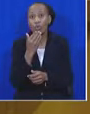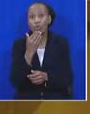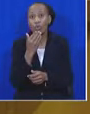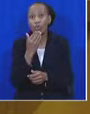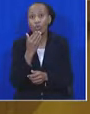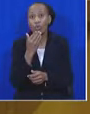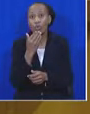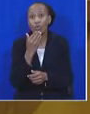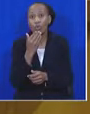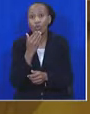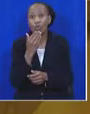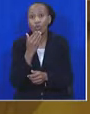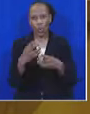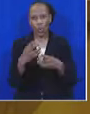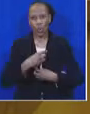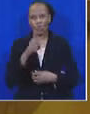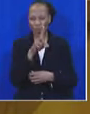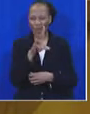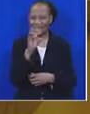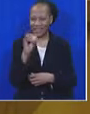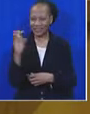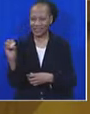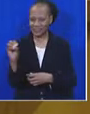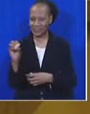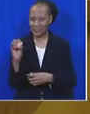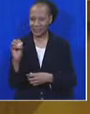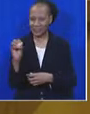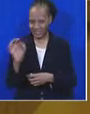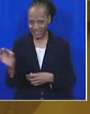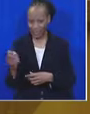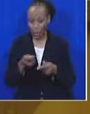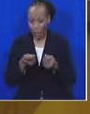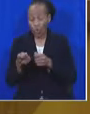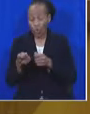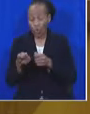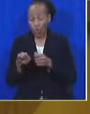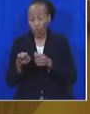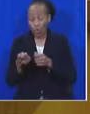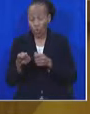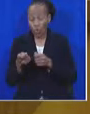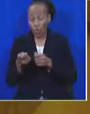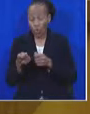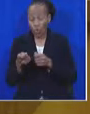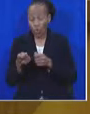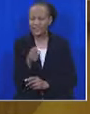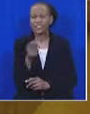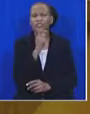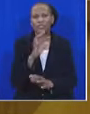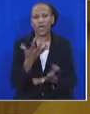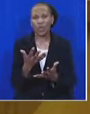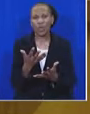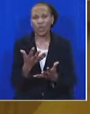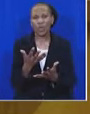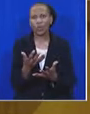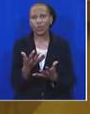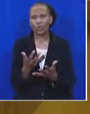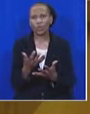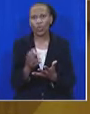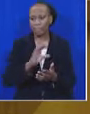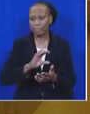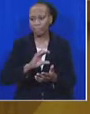company owned 100% by the state called the Public Investment Corporation. And it uses that money to gamble in the money